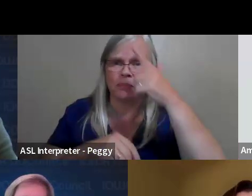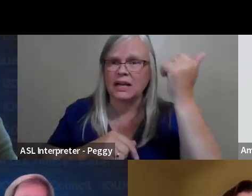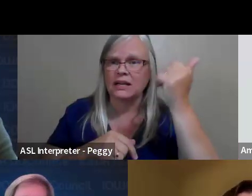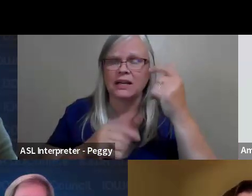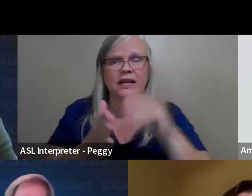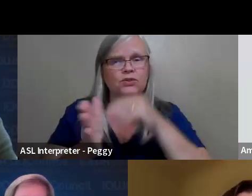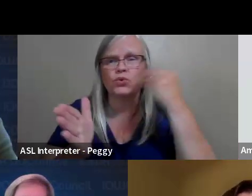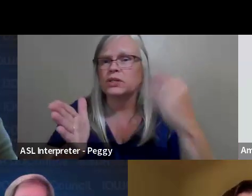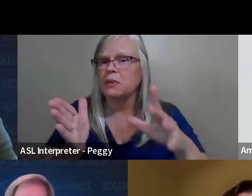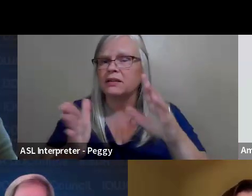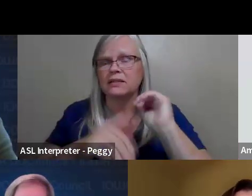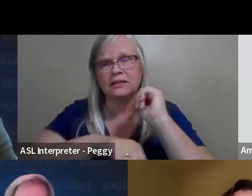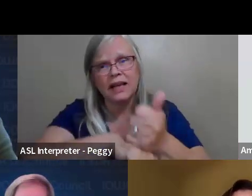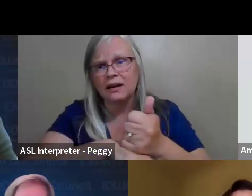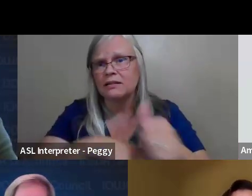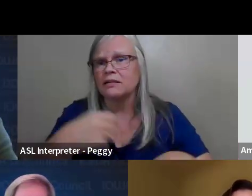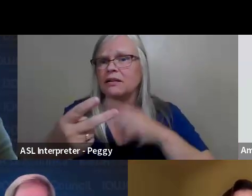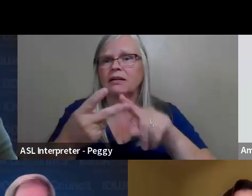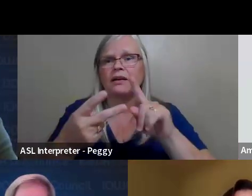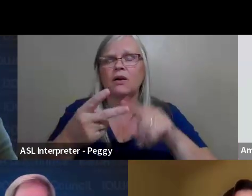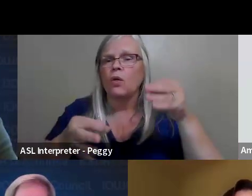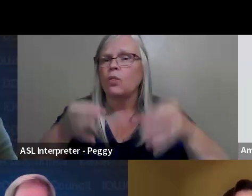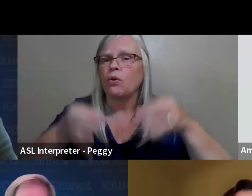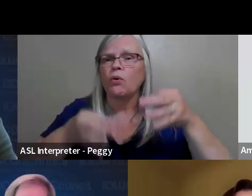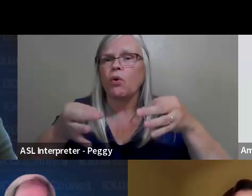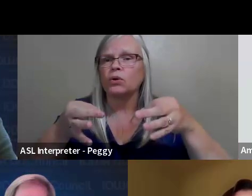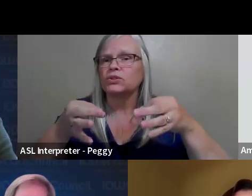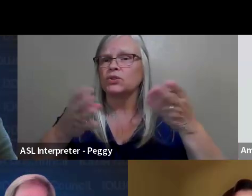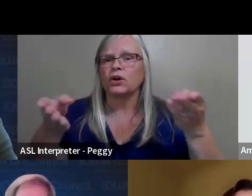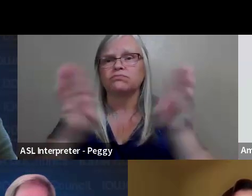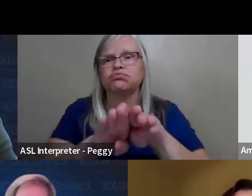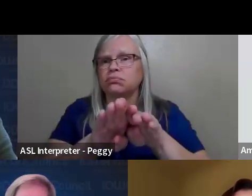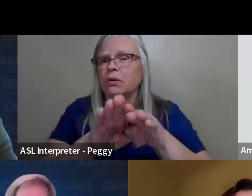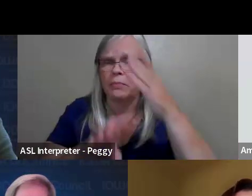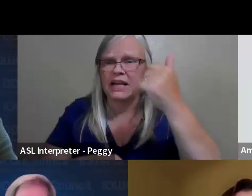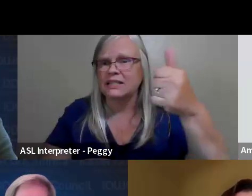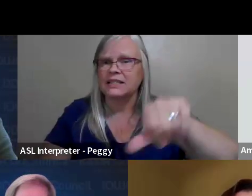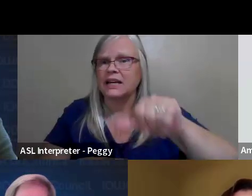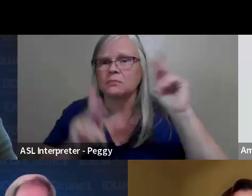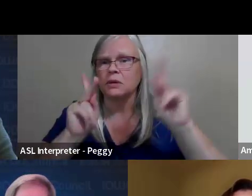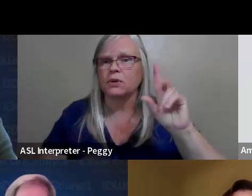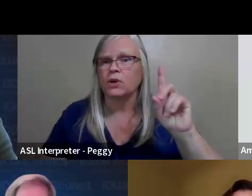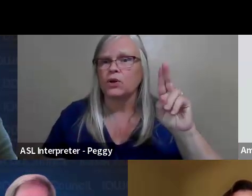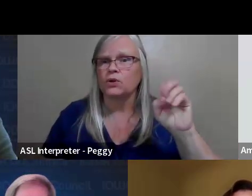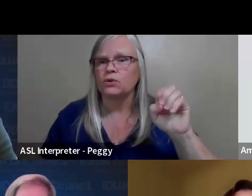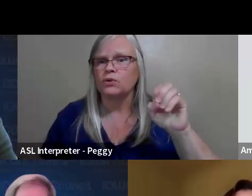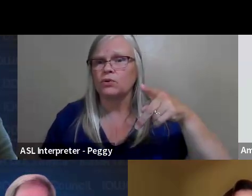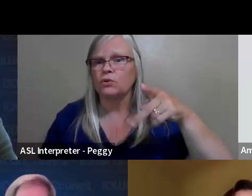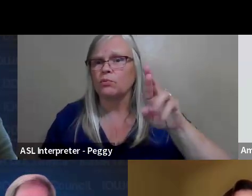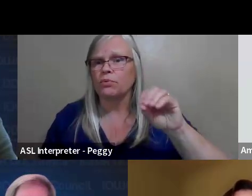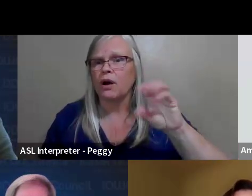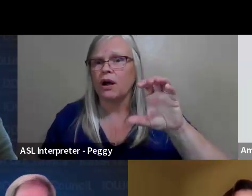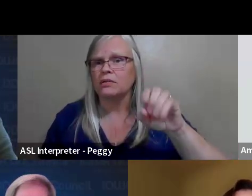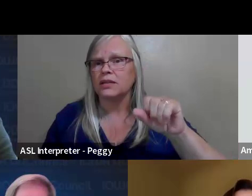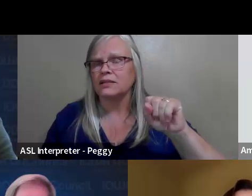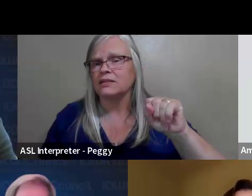either too expensive to implement, or the courts have shut it down because it denies people due process.